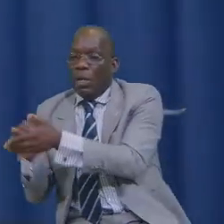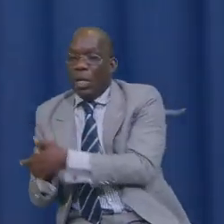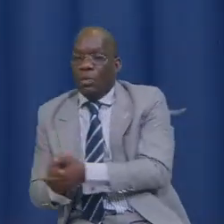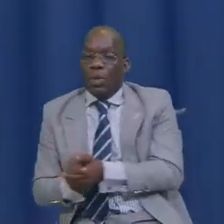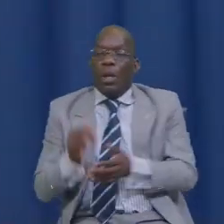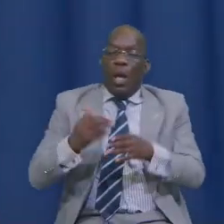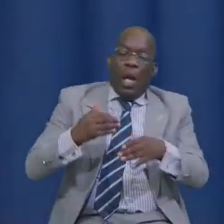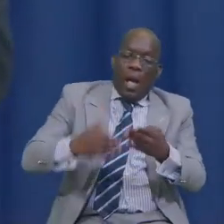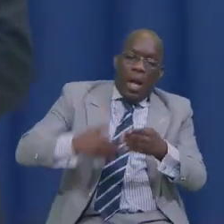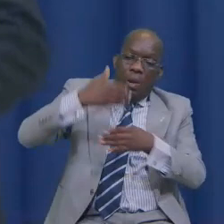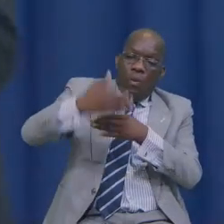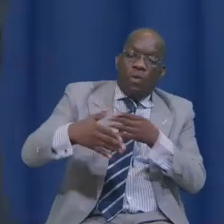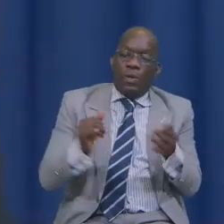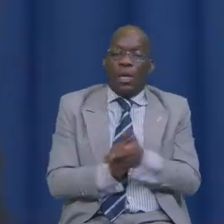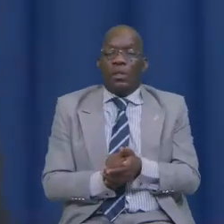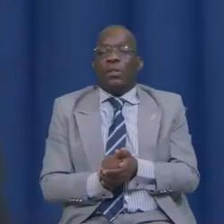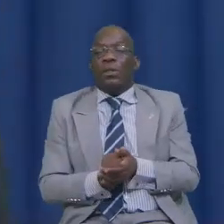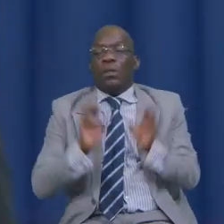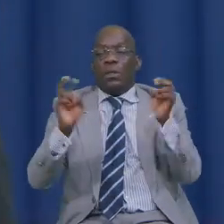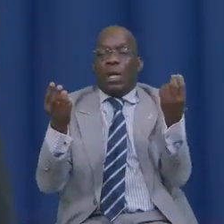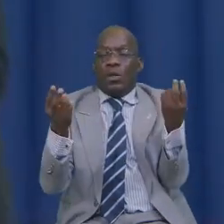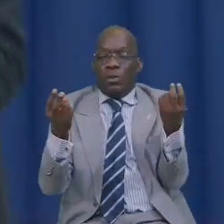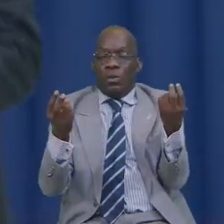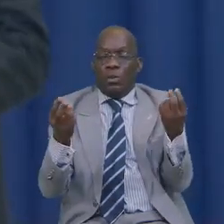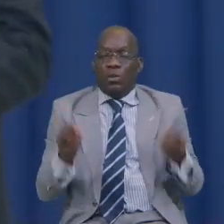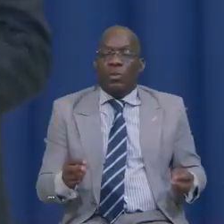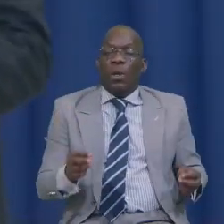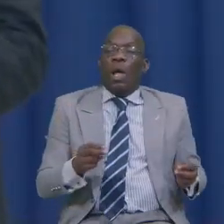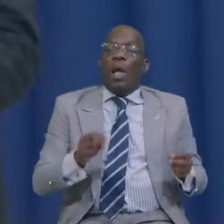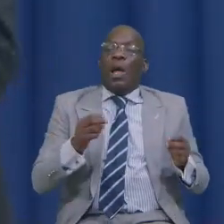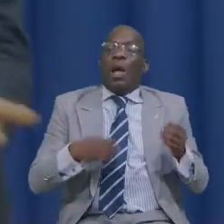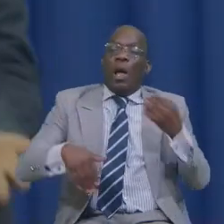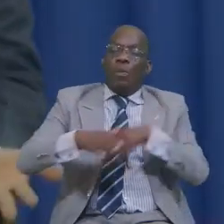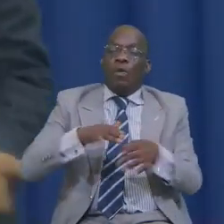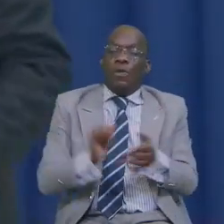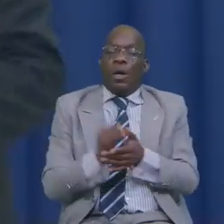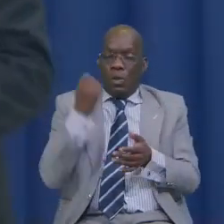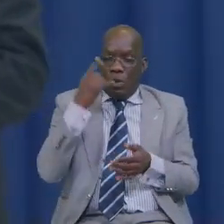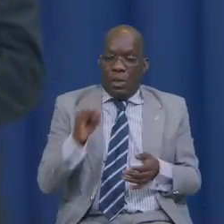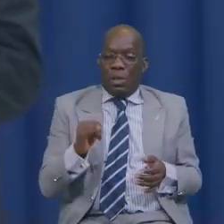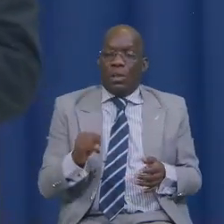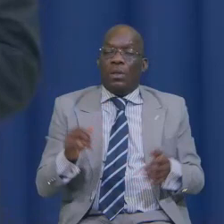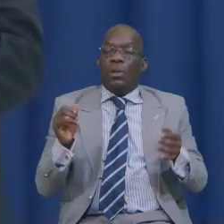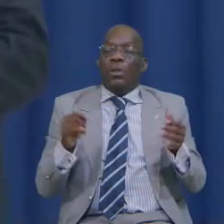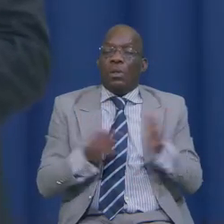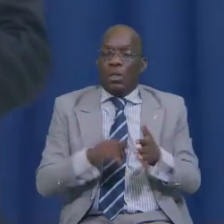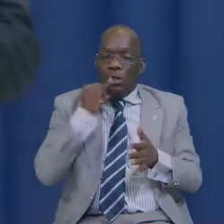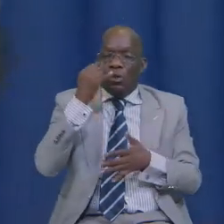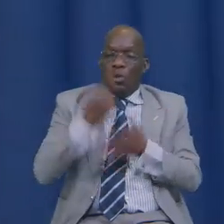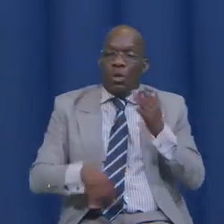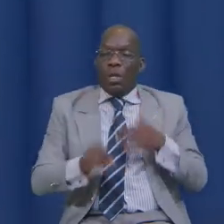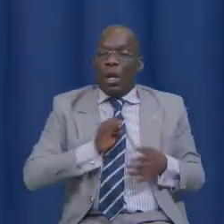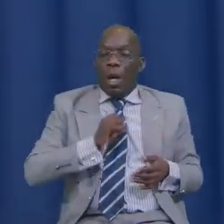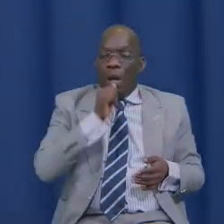that title, beyond that understanding of this is what I'm supposed to do, we